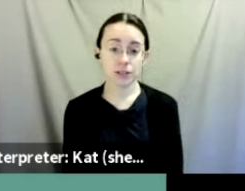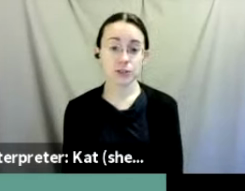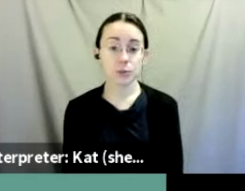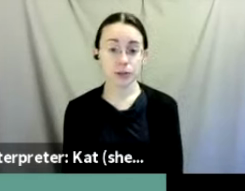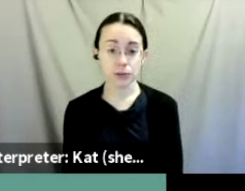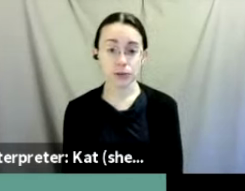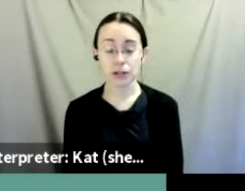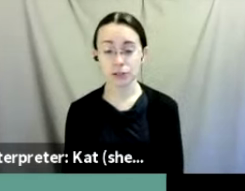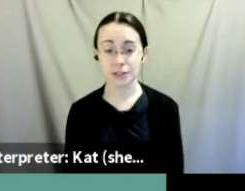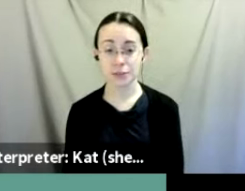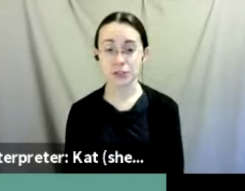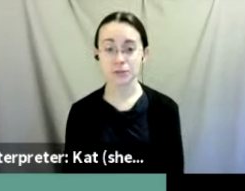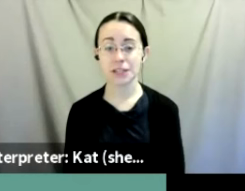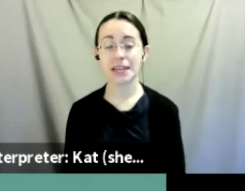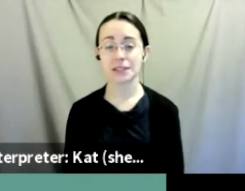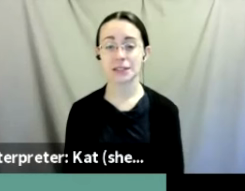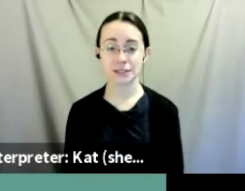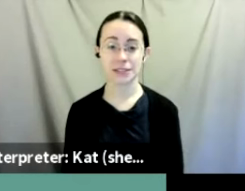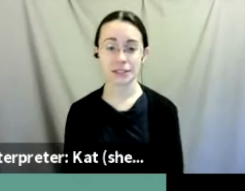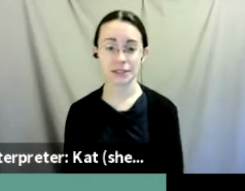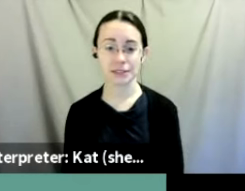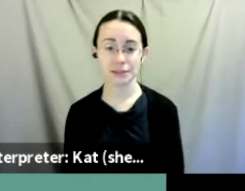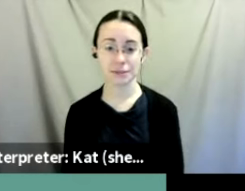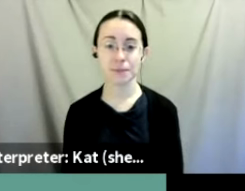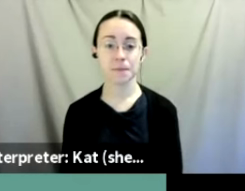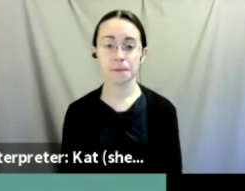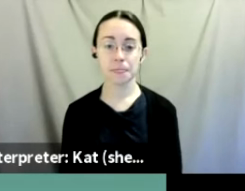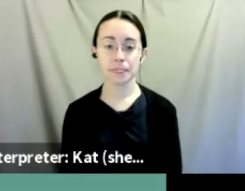also applies to birth control, contraception, and STDs.